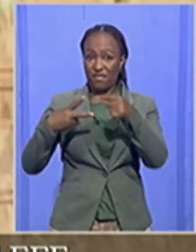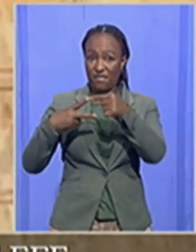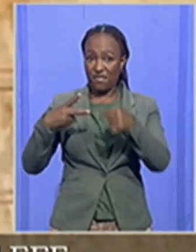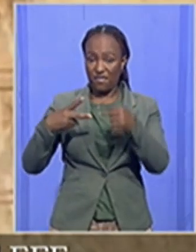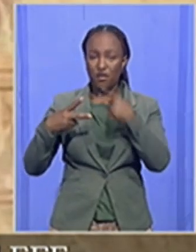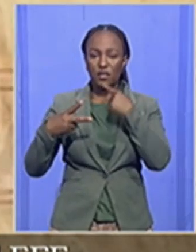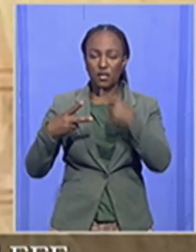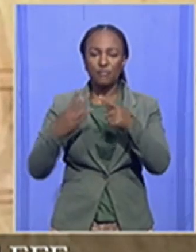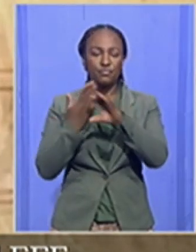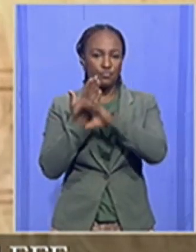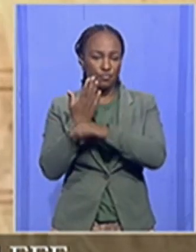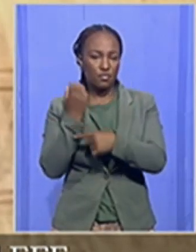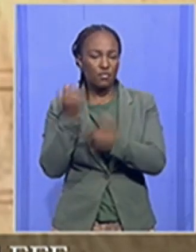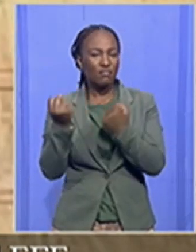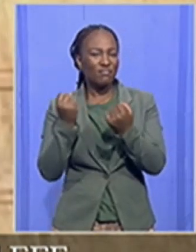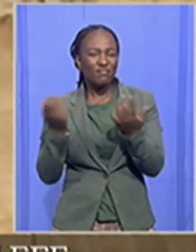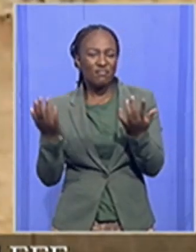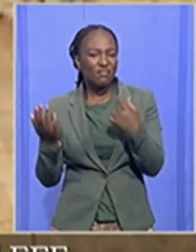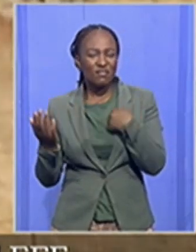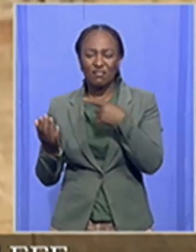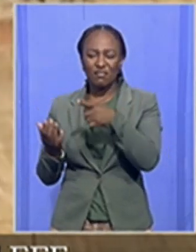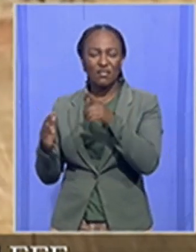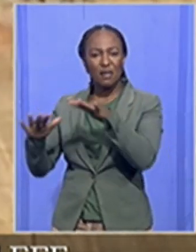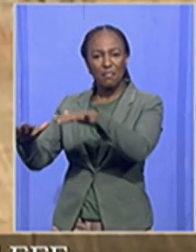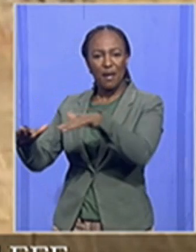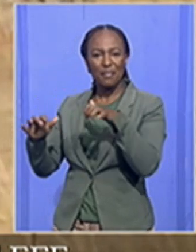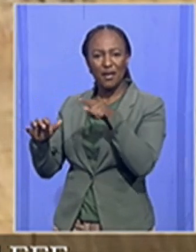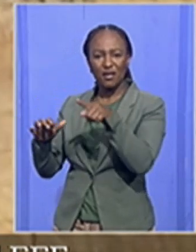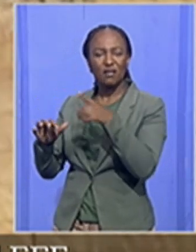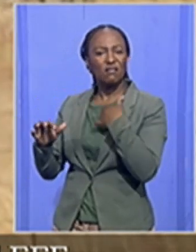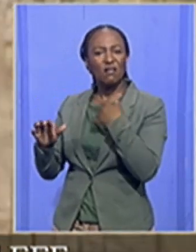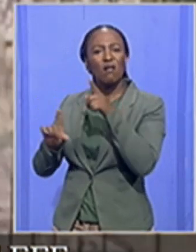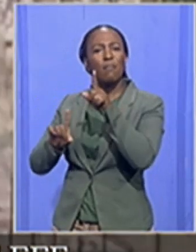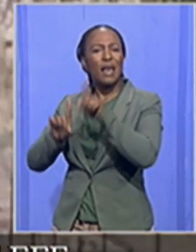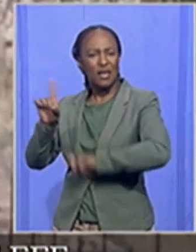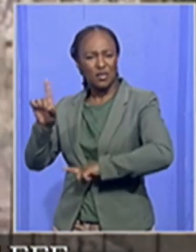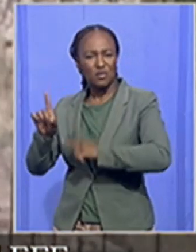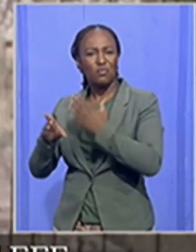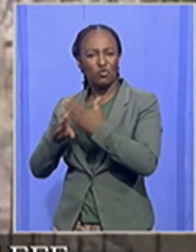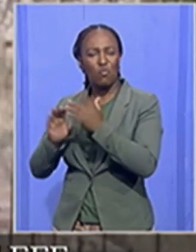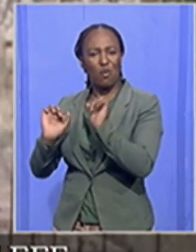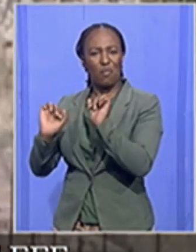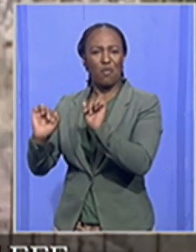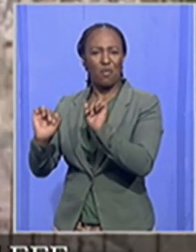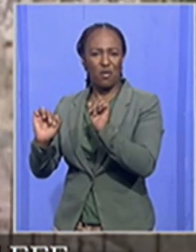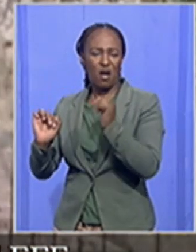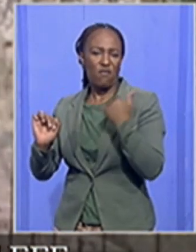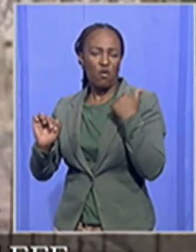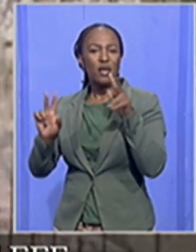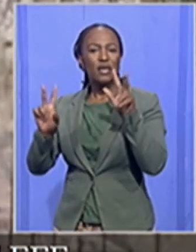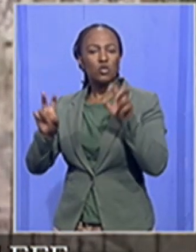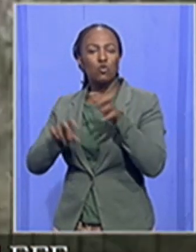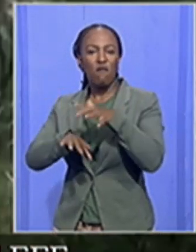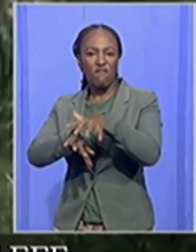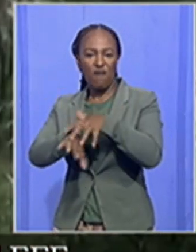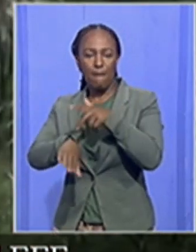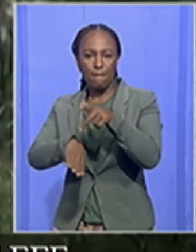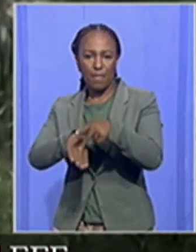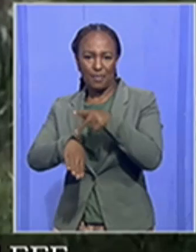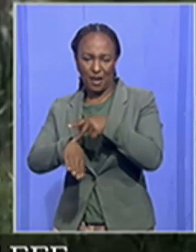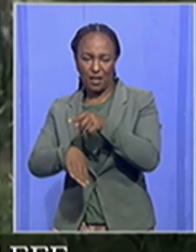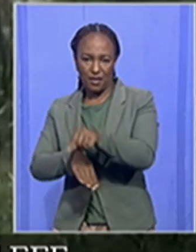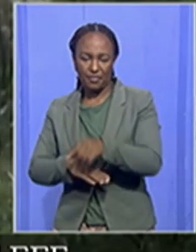gore palamente e paletšwe ke go phetha mošomo wa yona go dira mopresidente go tšea maikarabelo mo phokong ya phalaphala. Phalaphala case,